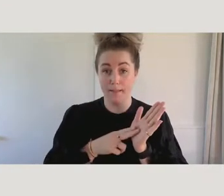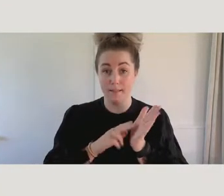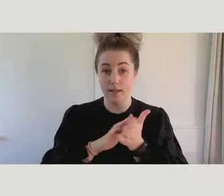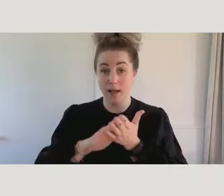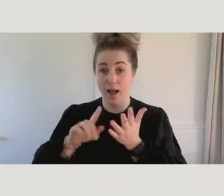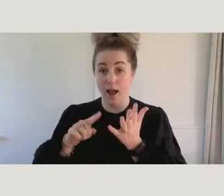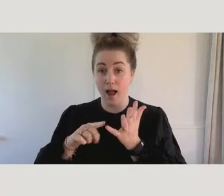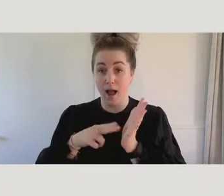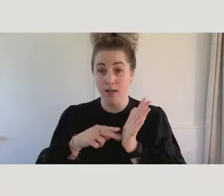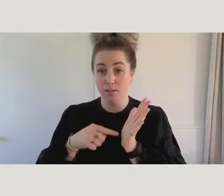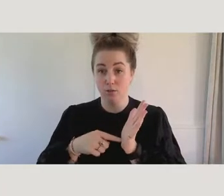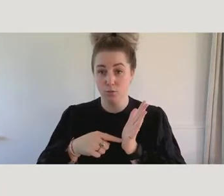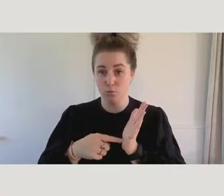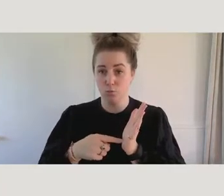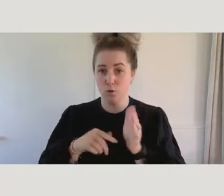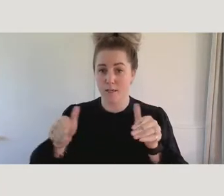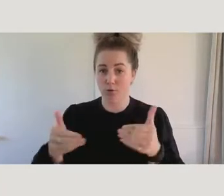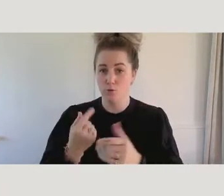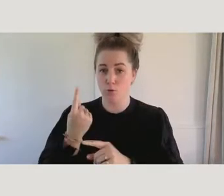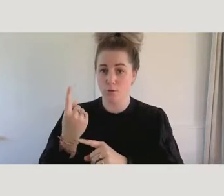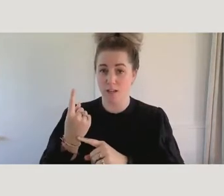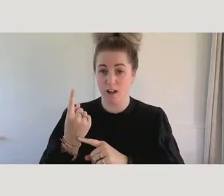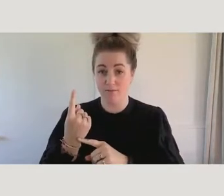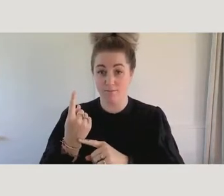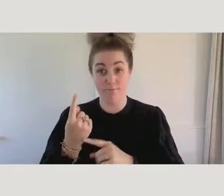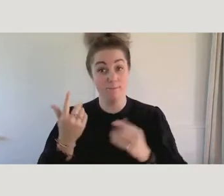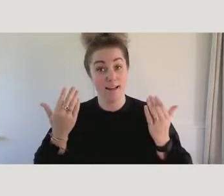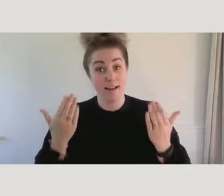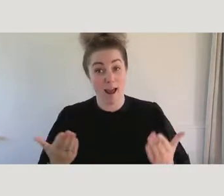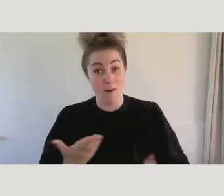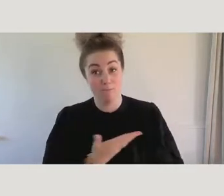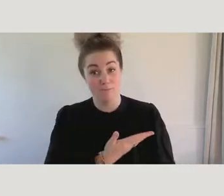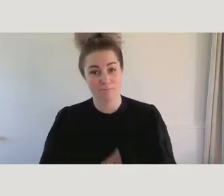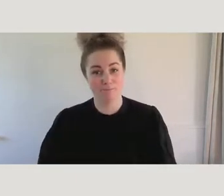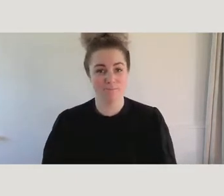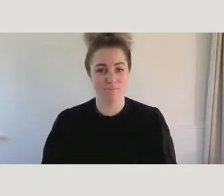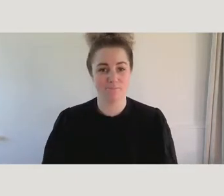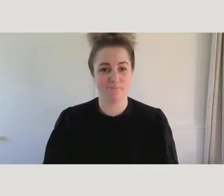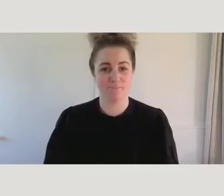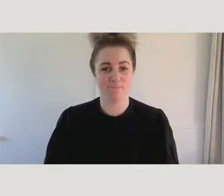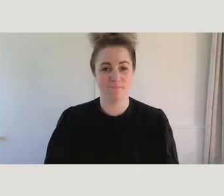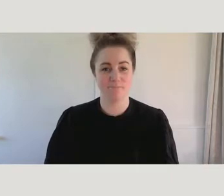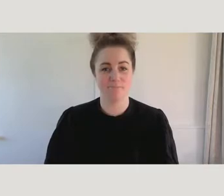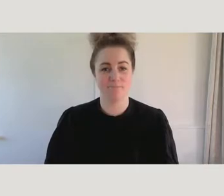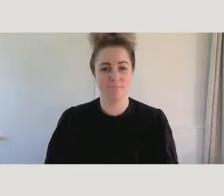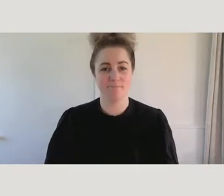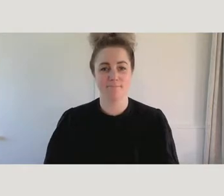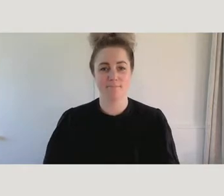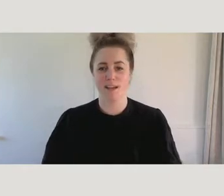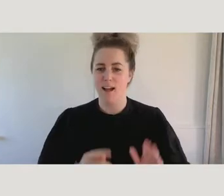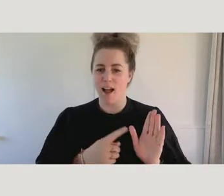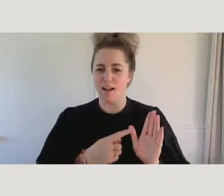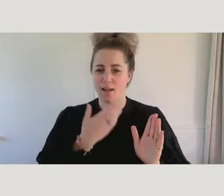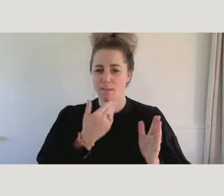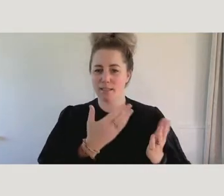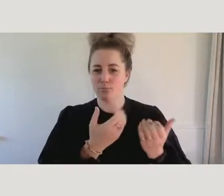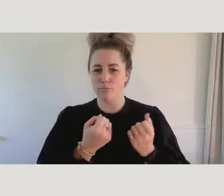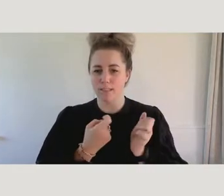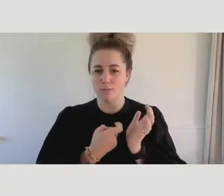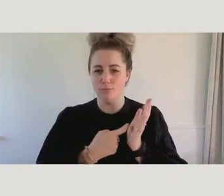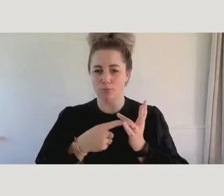herself perfect timing right now Ali can you bring Robin over this way that would be